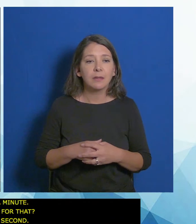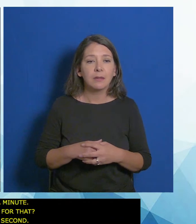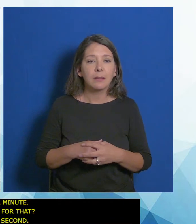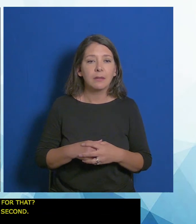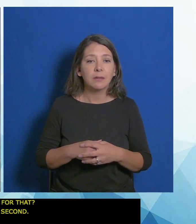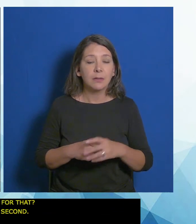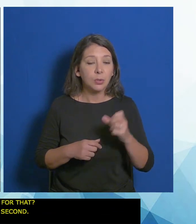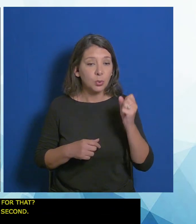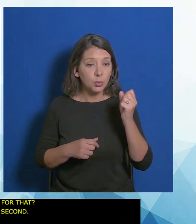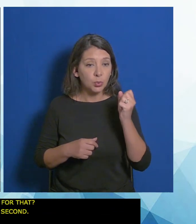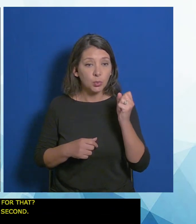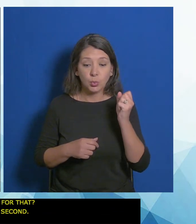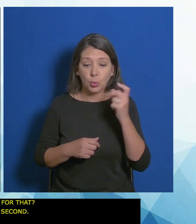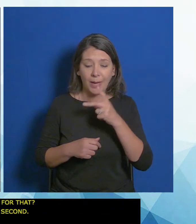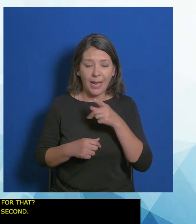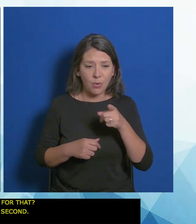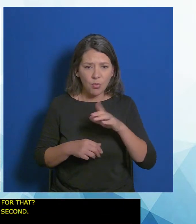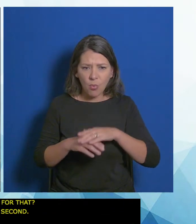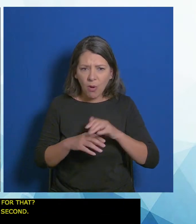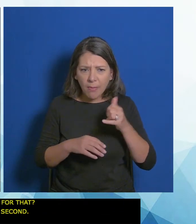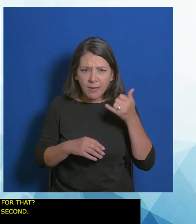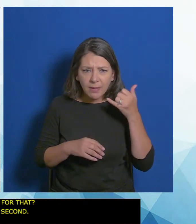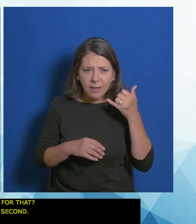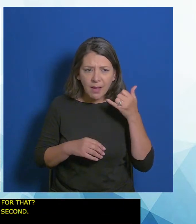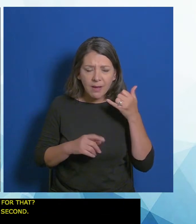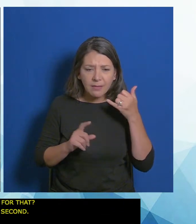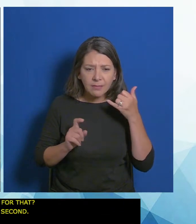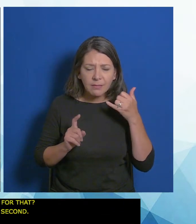And Suke, are you on the line?